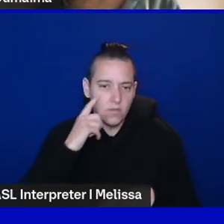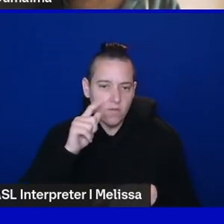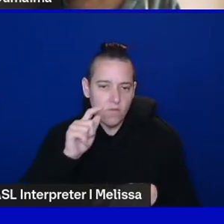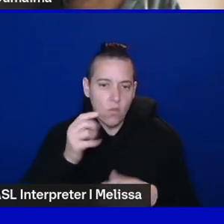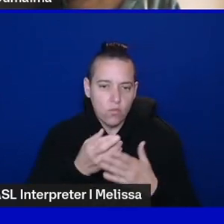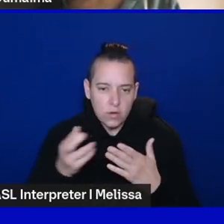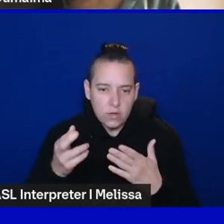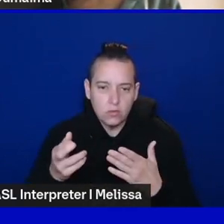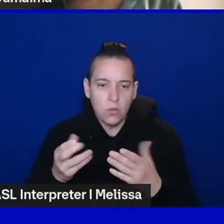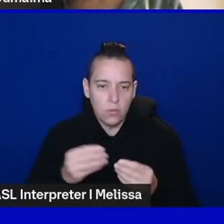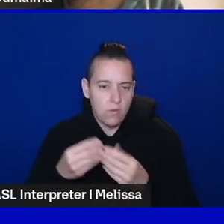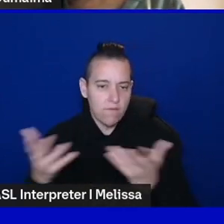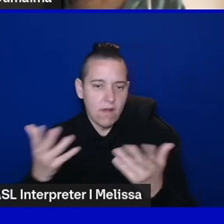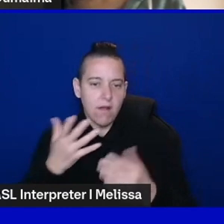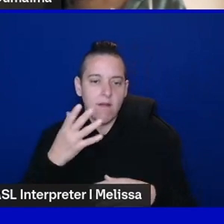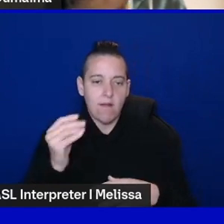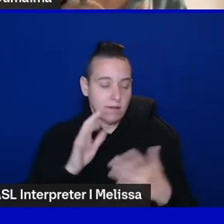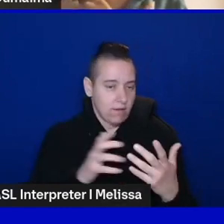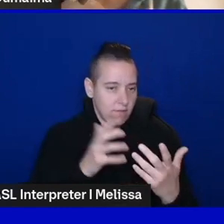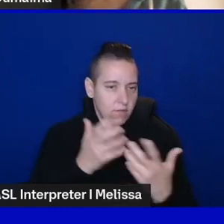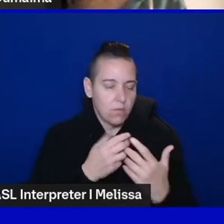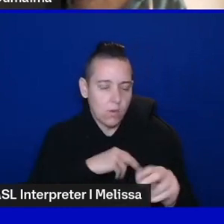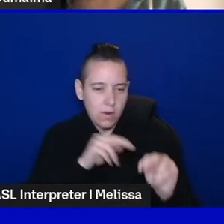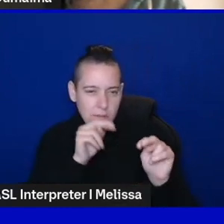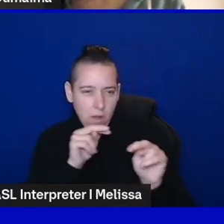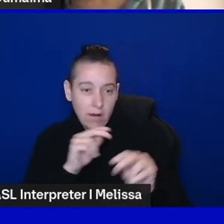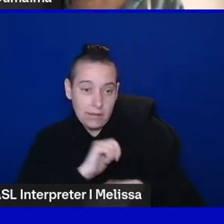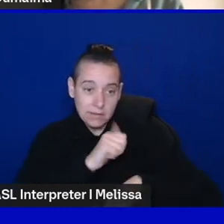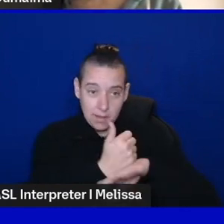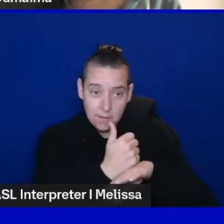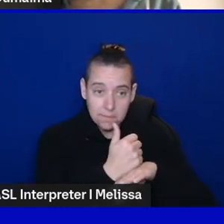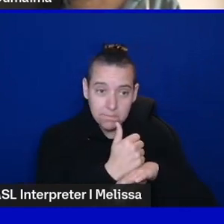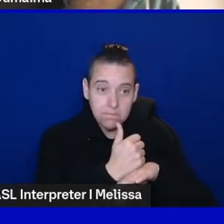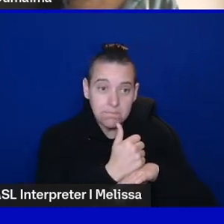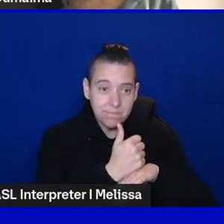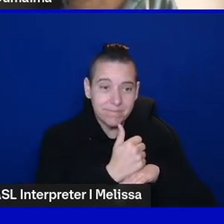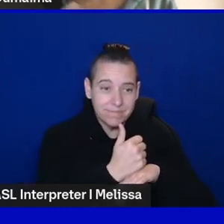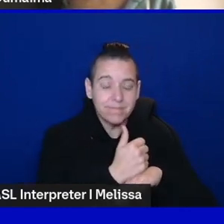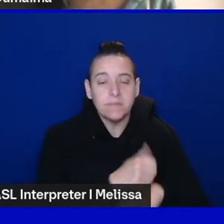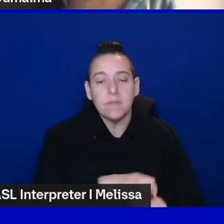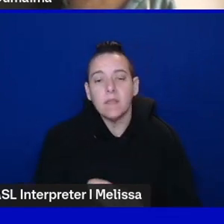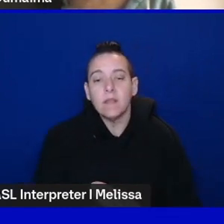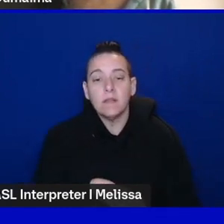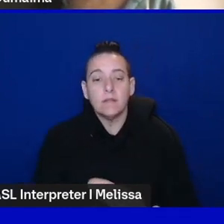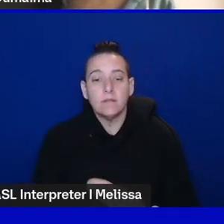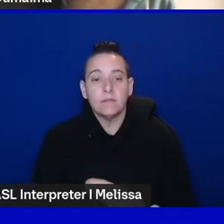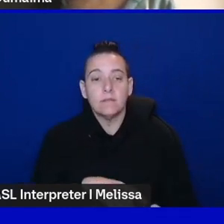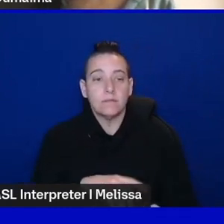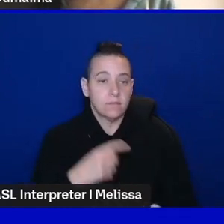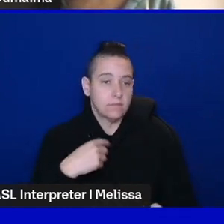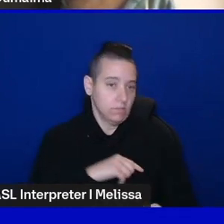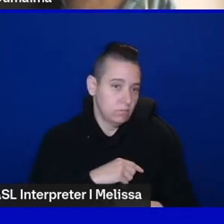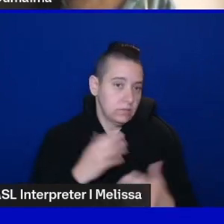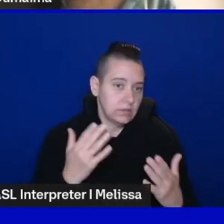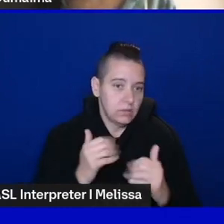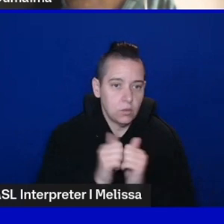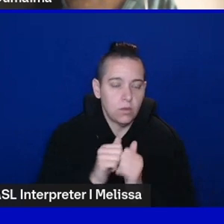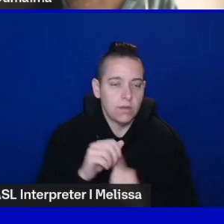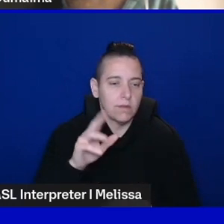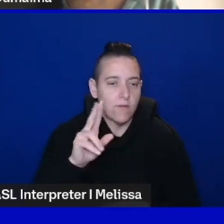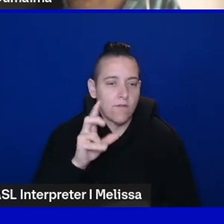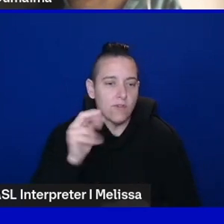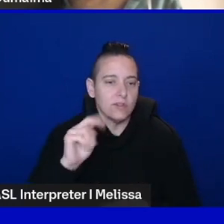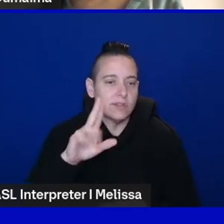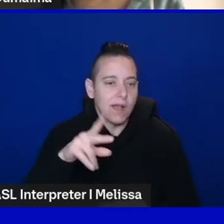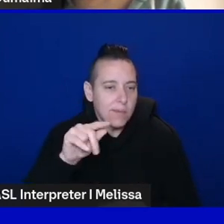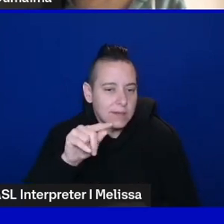and policy deployment as well. We monitor setup here, and we actually deal as well with version updates and